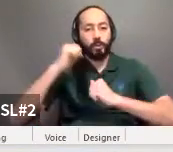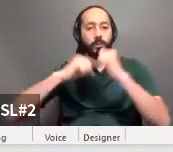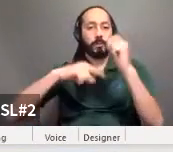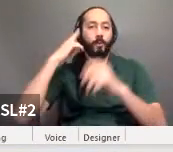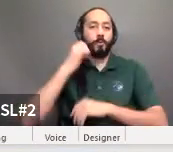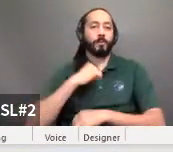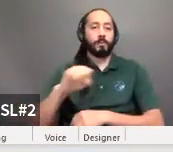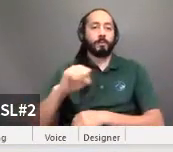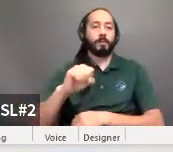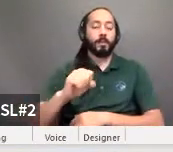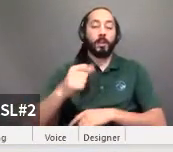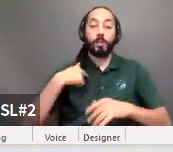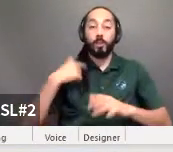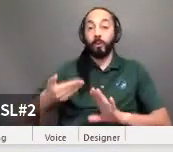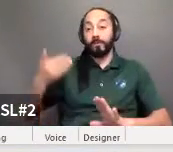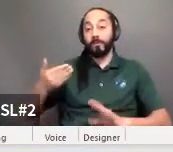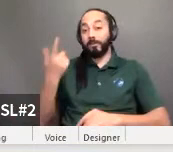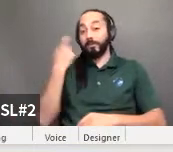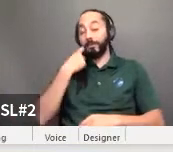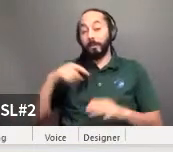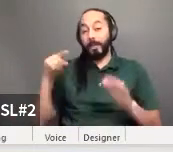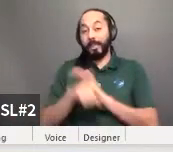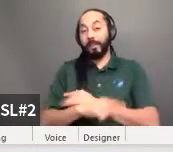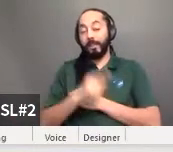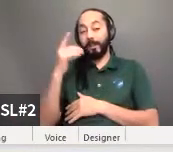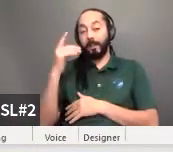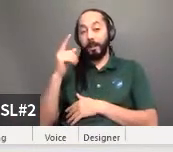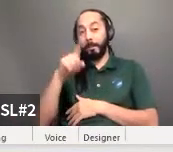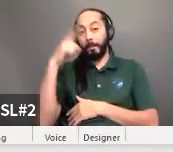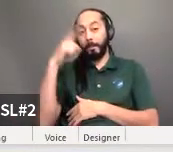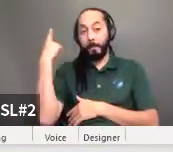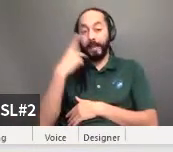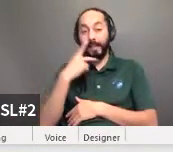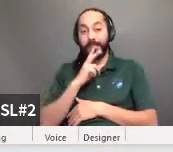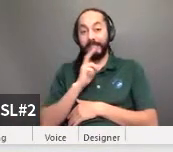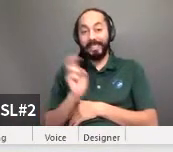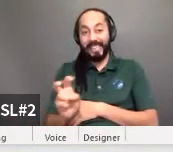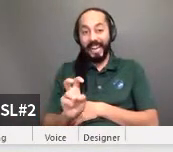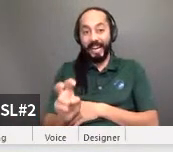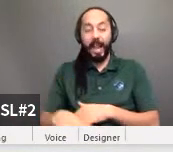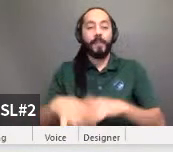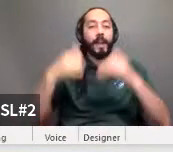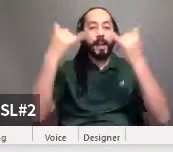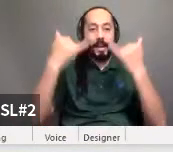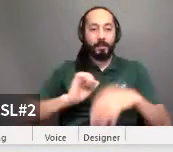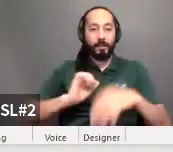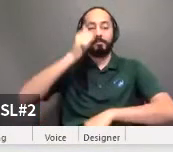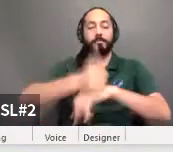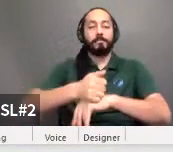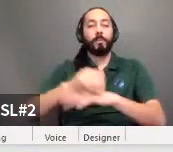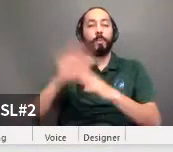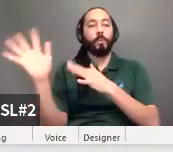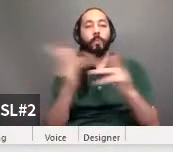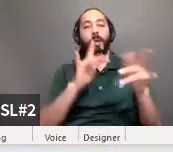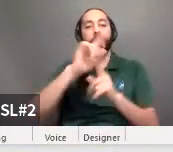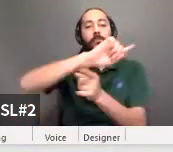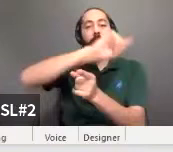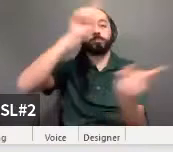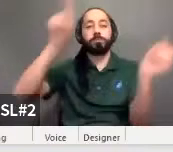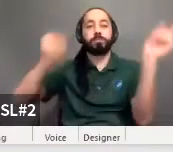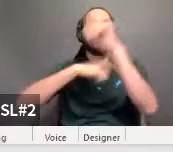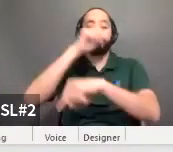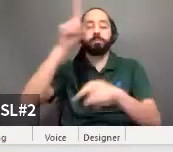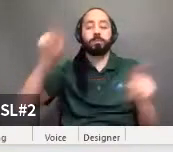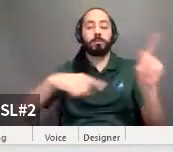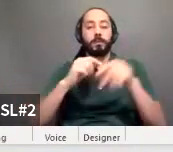black snake in the last one, and in this one, we put up the wind turbine. You know, and so what I want to say is that to me, part of what